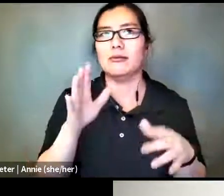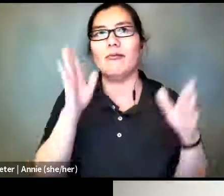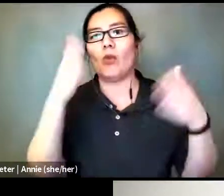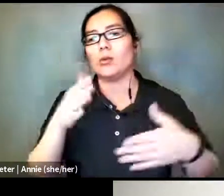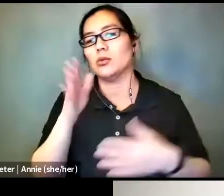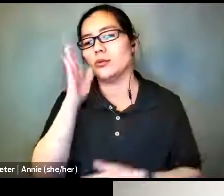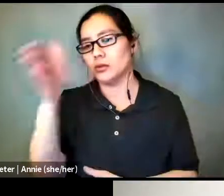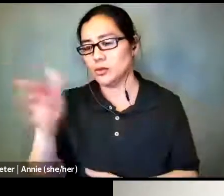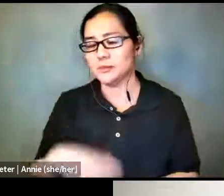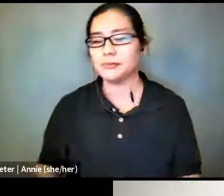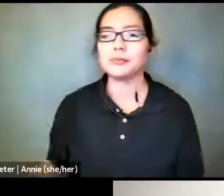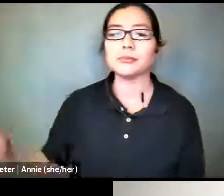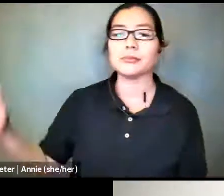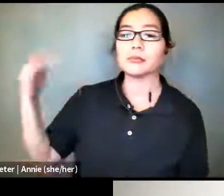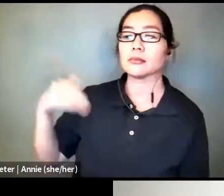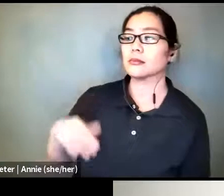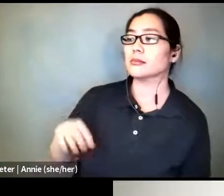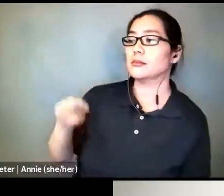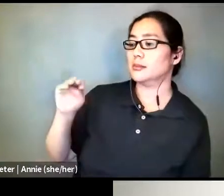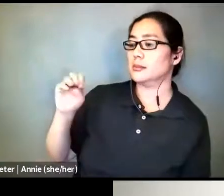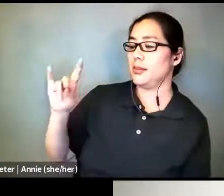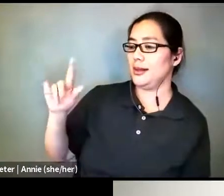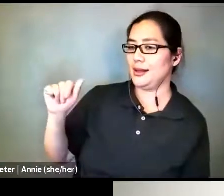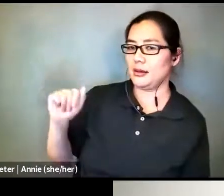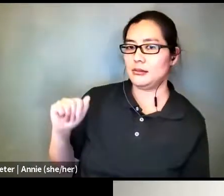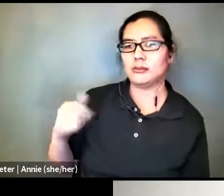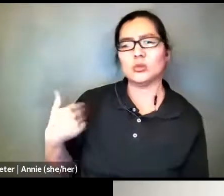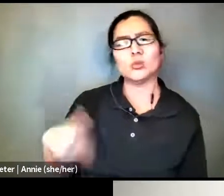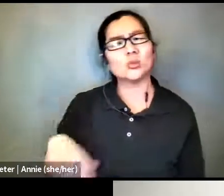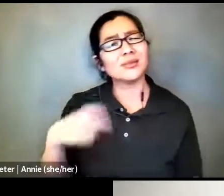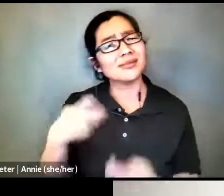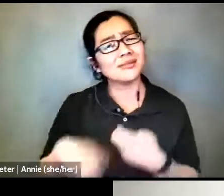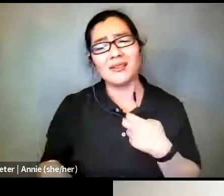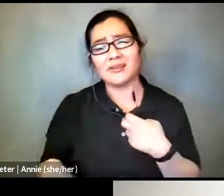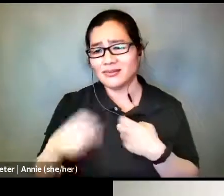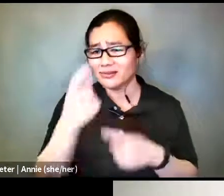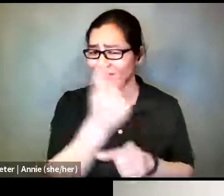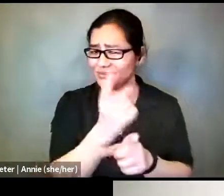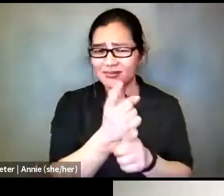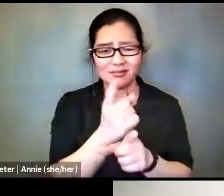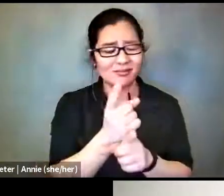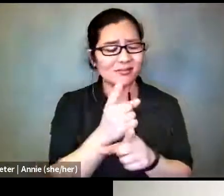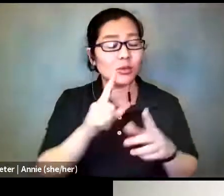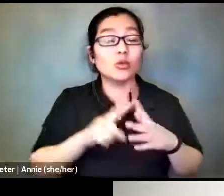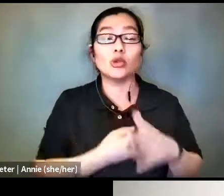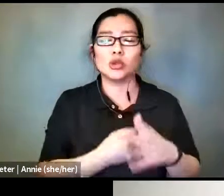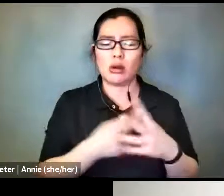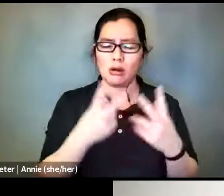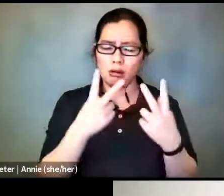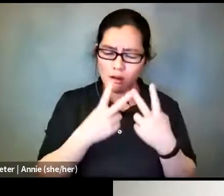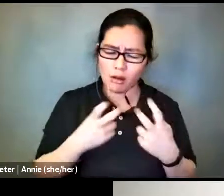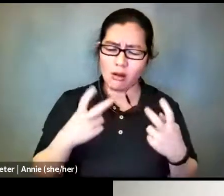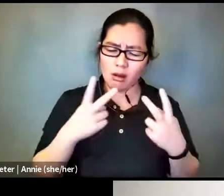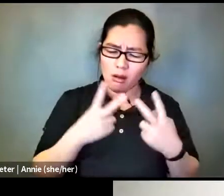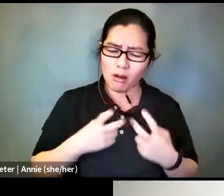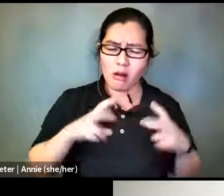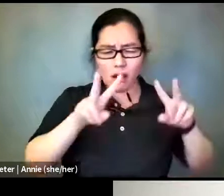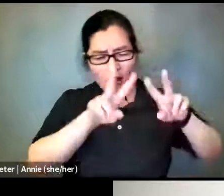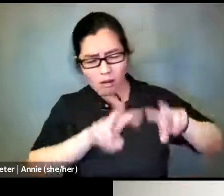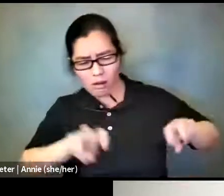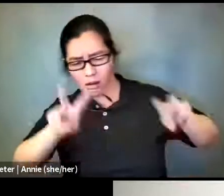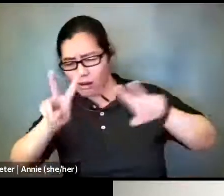hard stuff sometimes. But once you kind of work on that yourself and